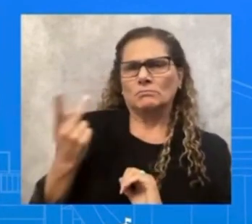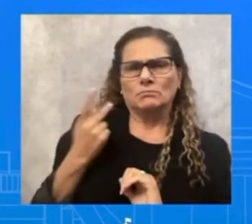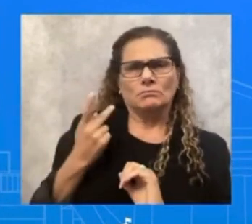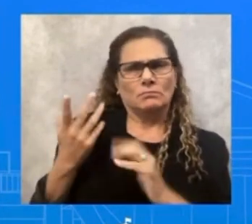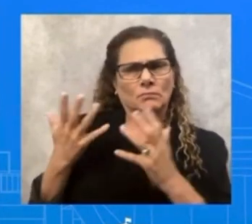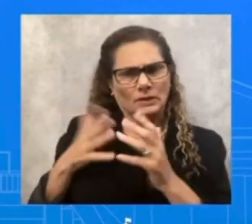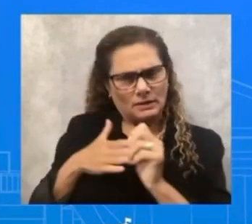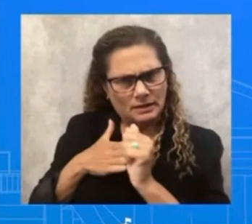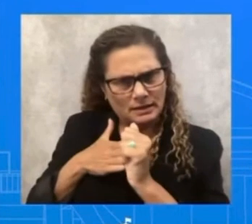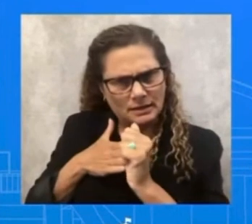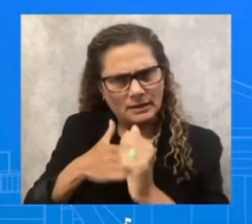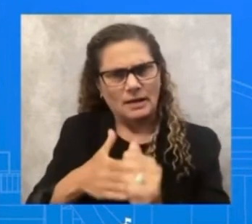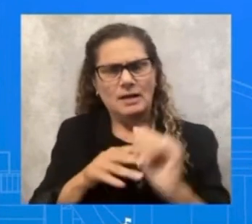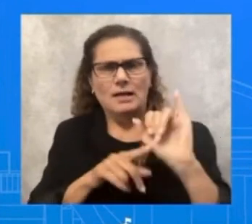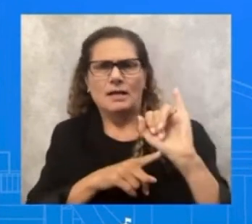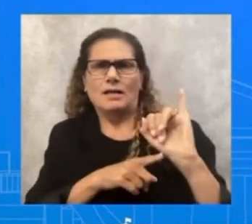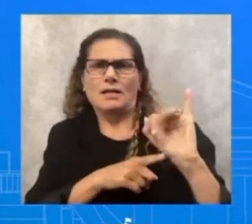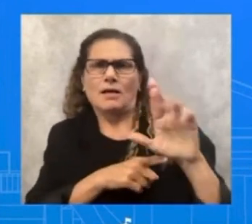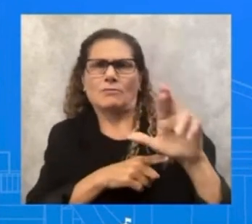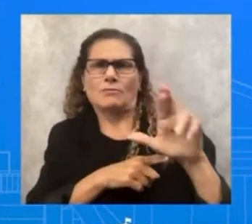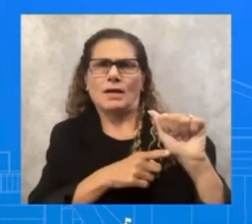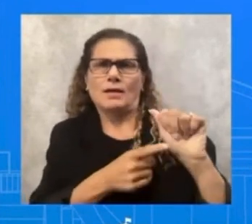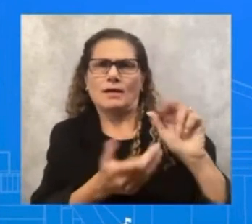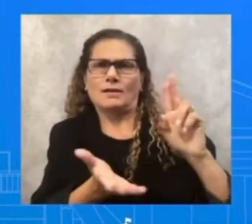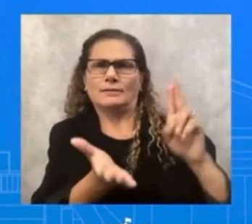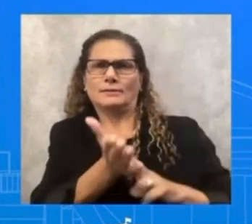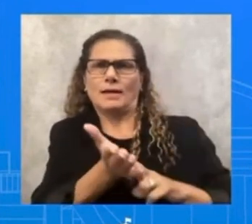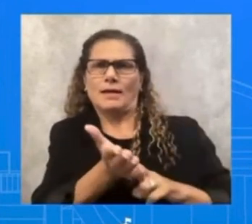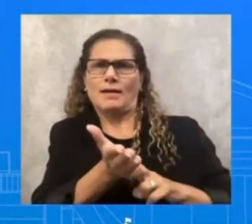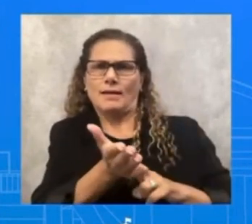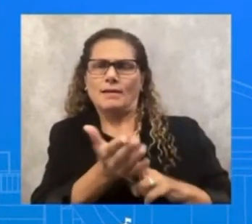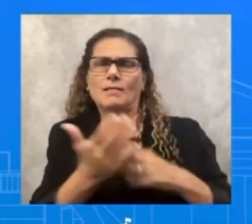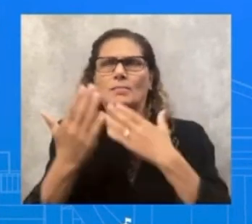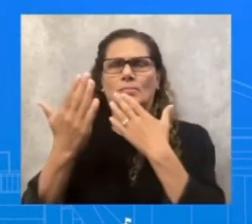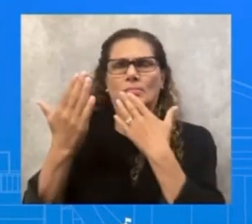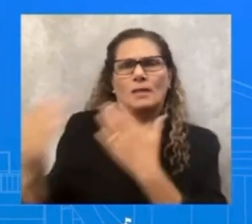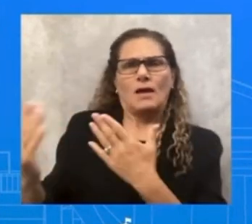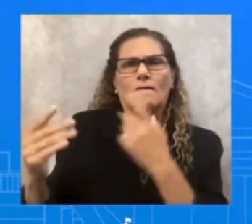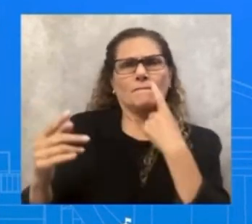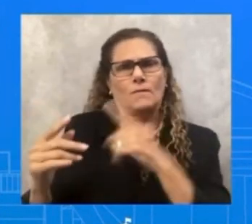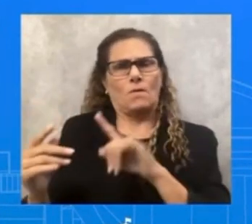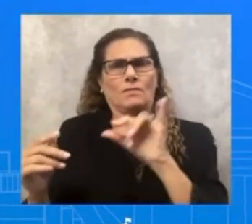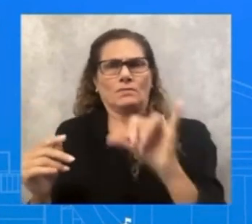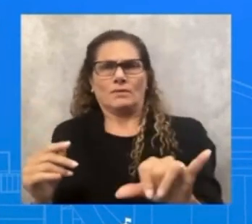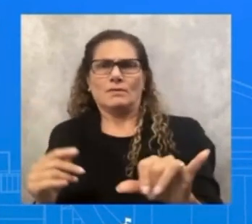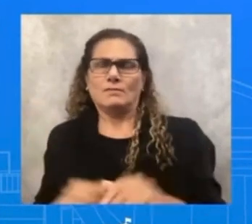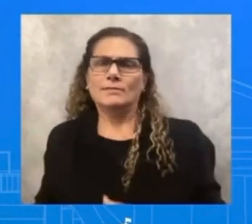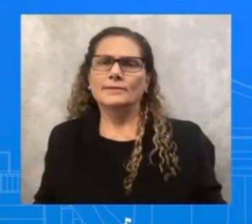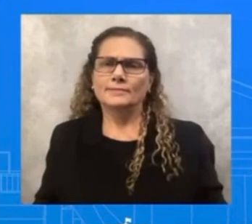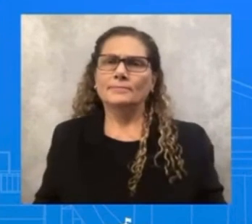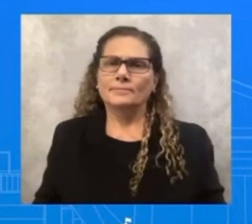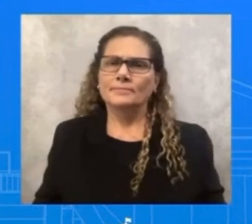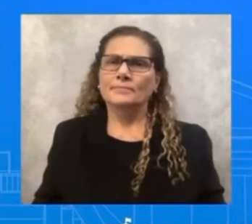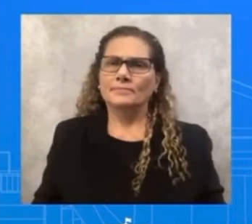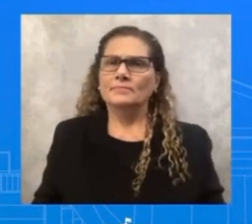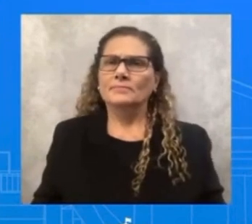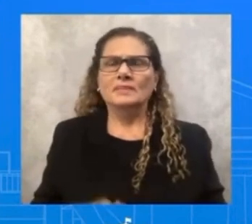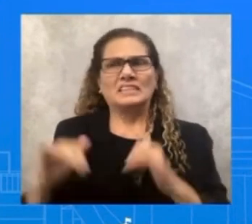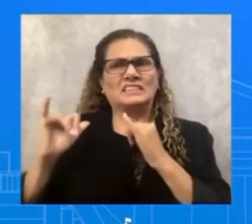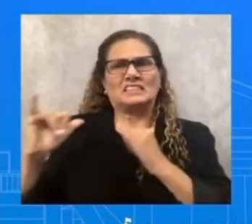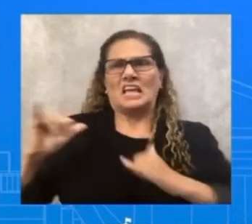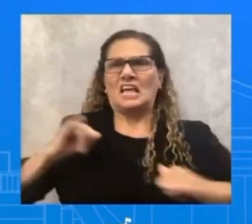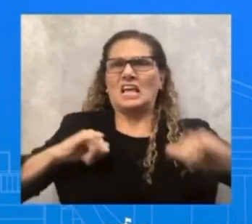we're extremely thankful of that. I think we share a lot of the same goals. He stressed energy